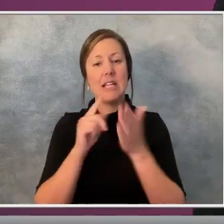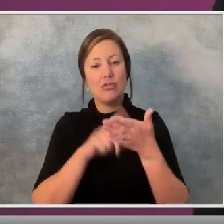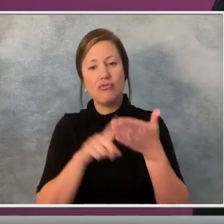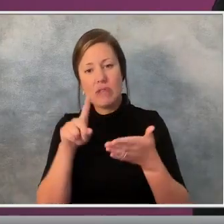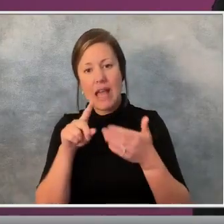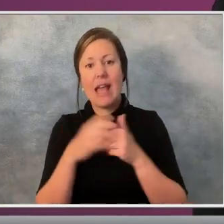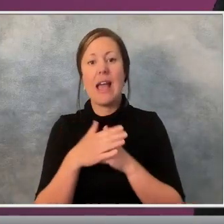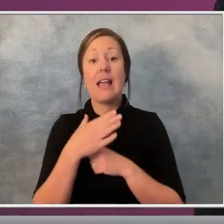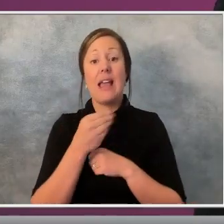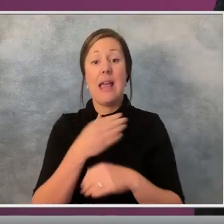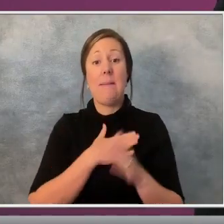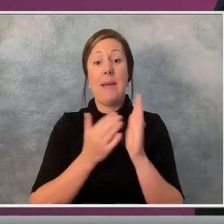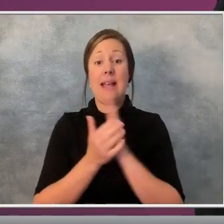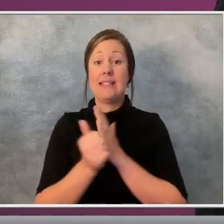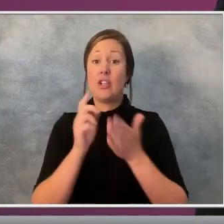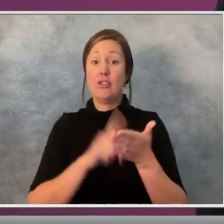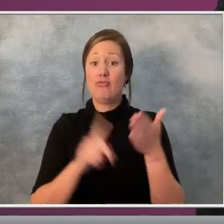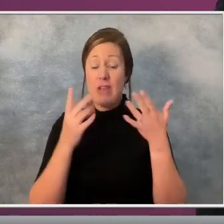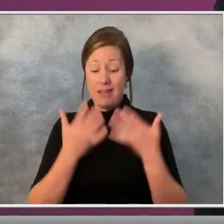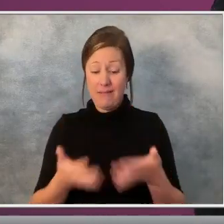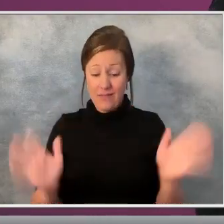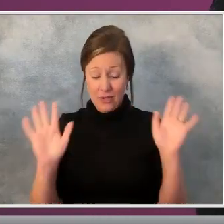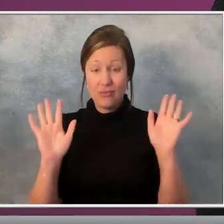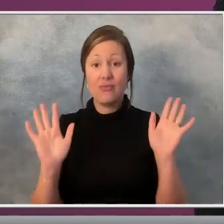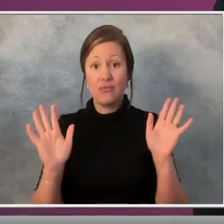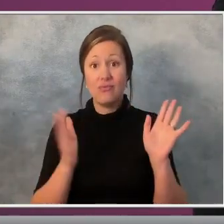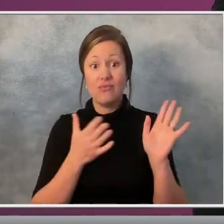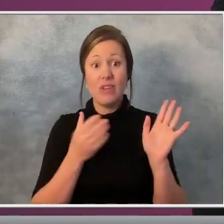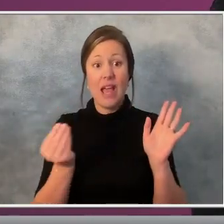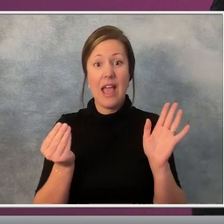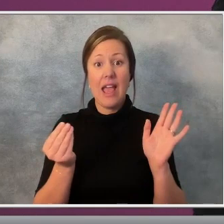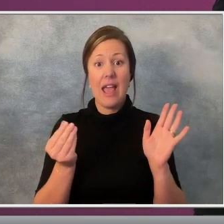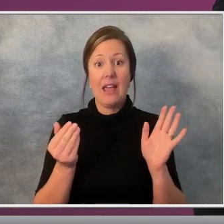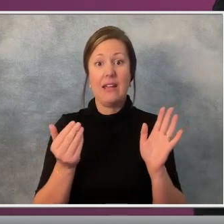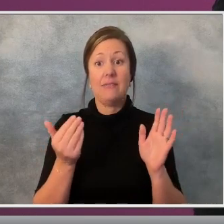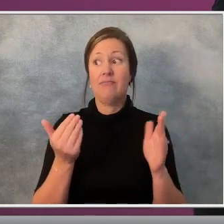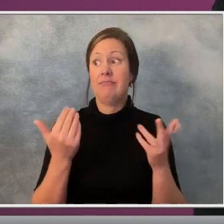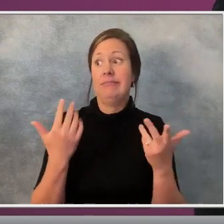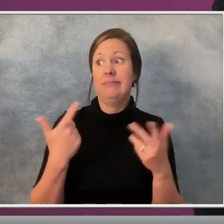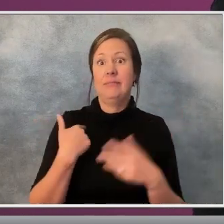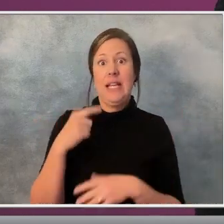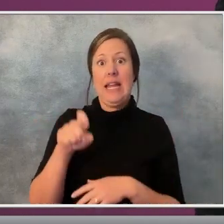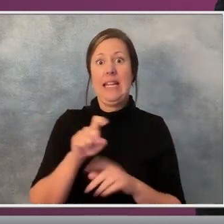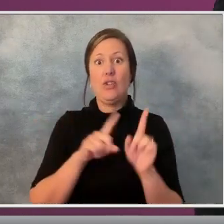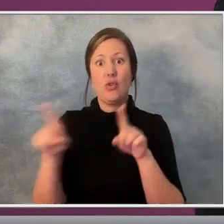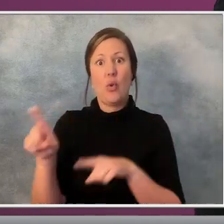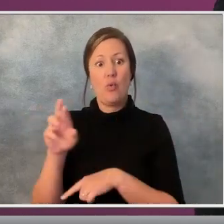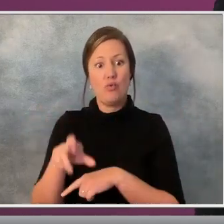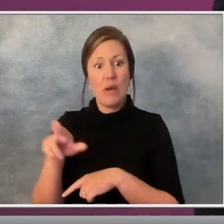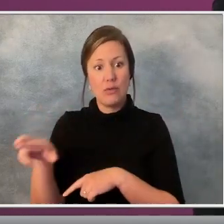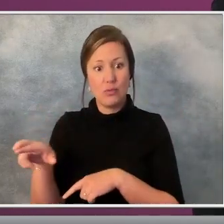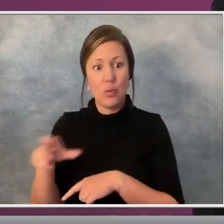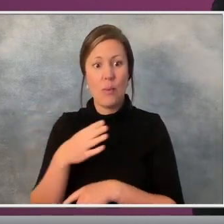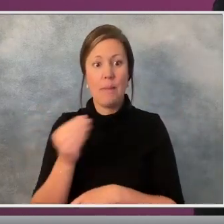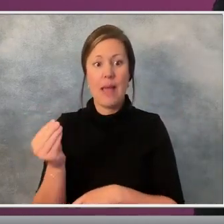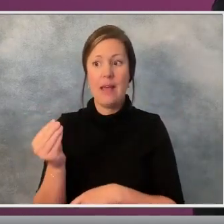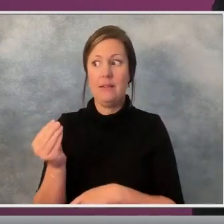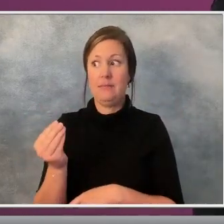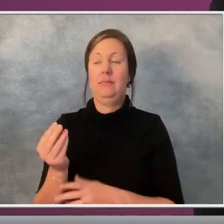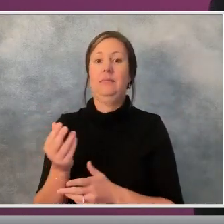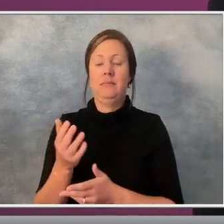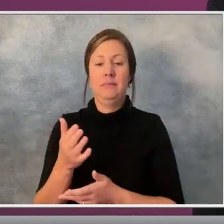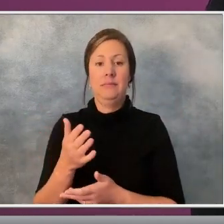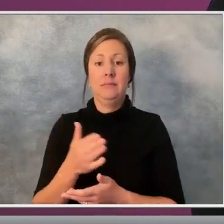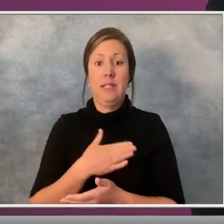check off was over, and something just told me to go to the restroom, you know, and I'm glad I did, you know, because